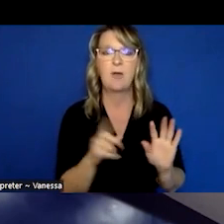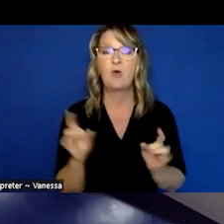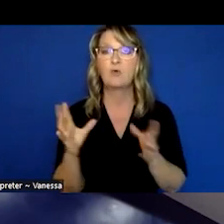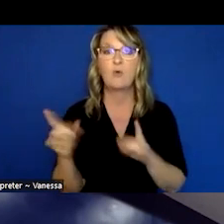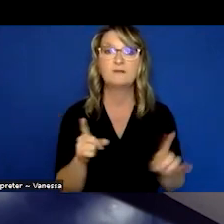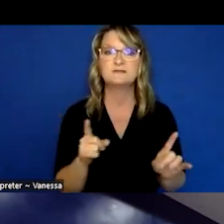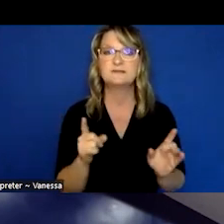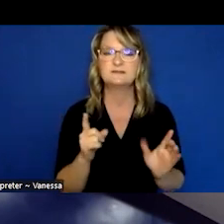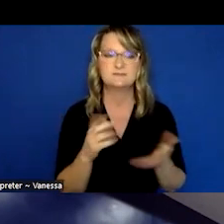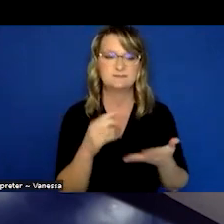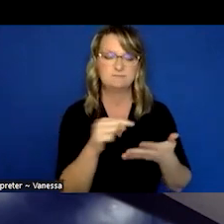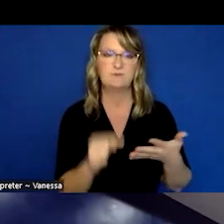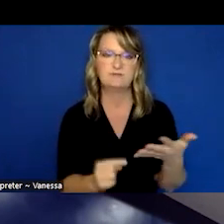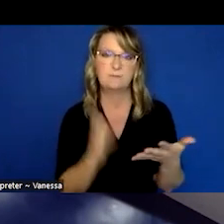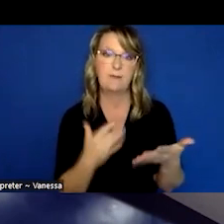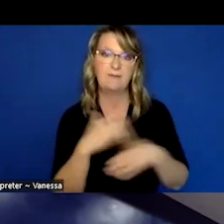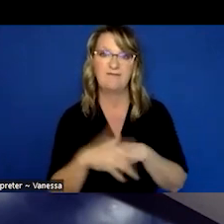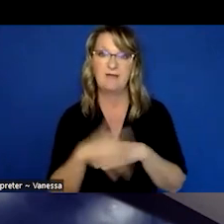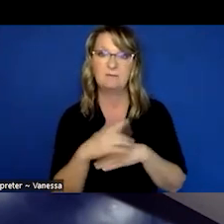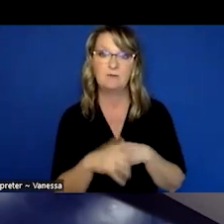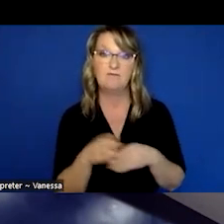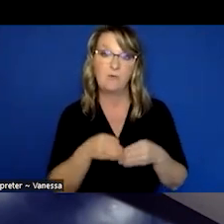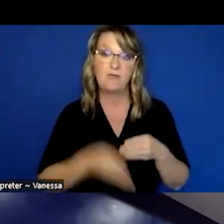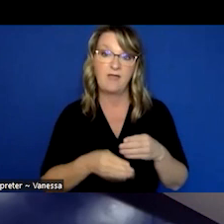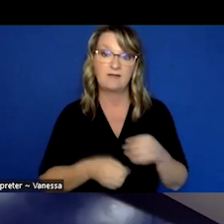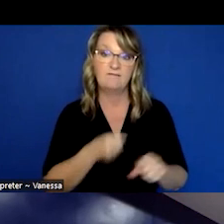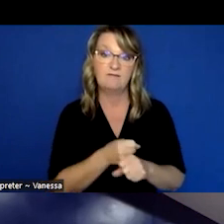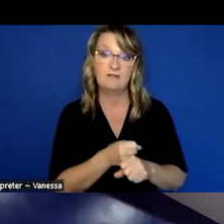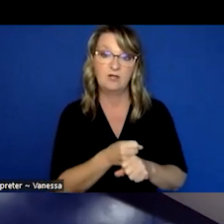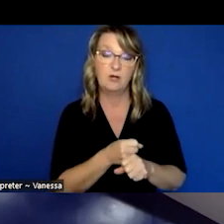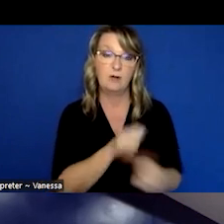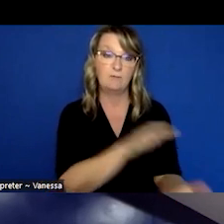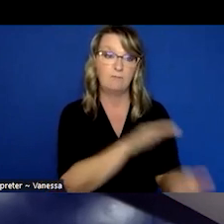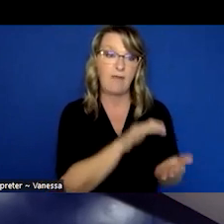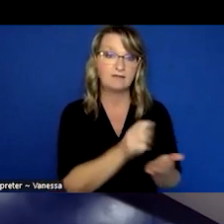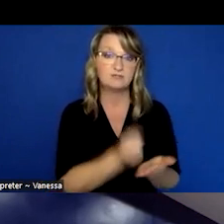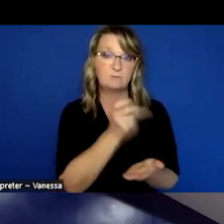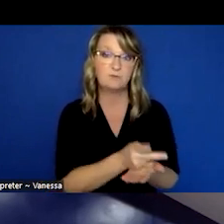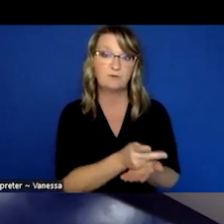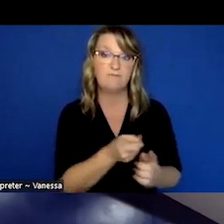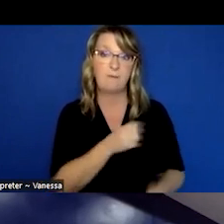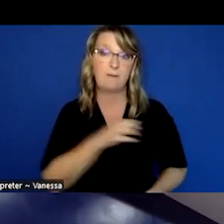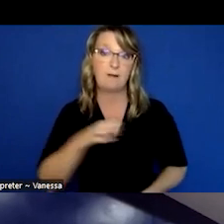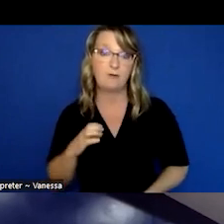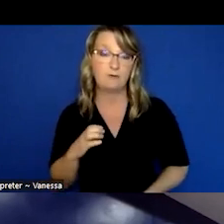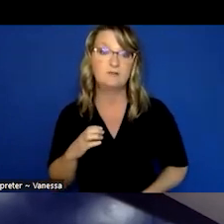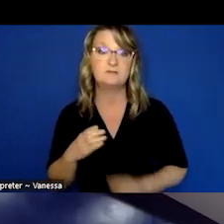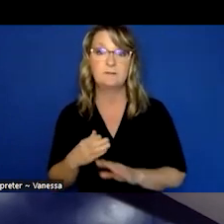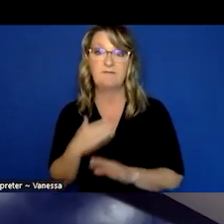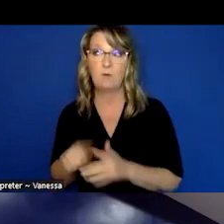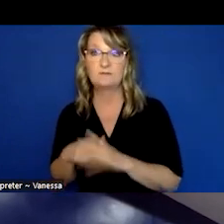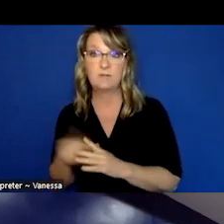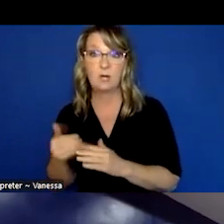provisions might be on the table if an end of year package comes out of Congress before we start the new